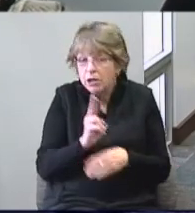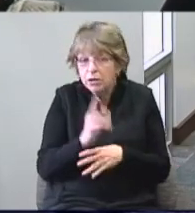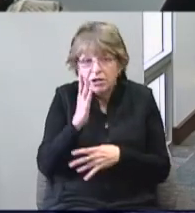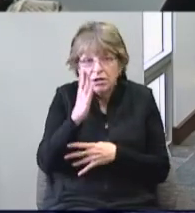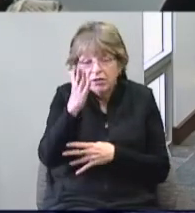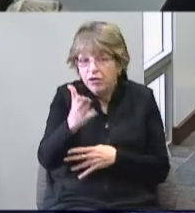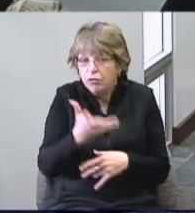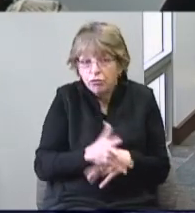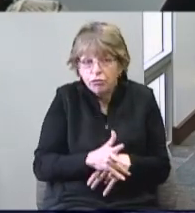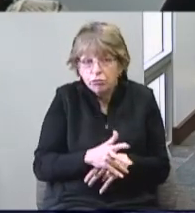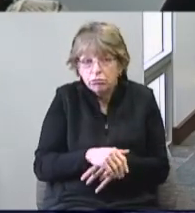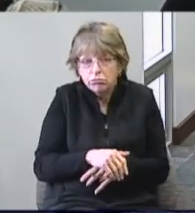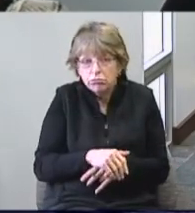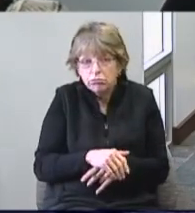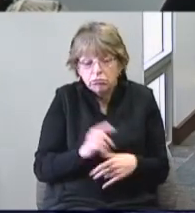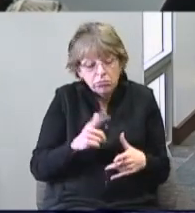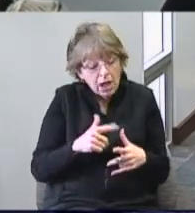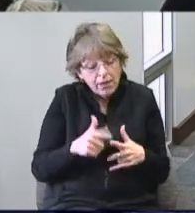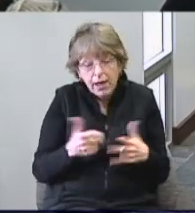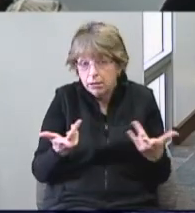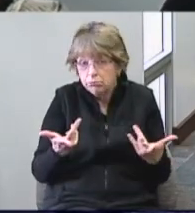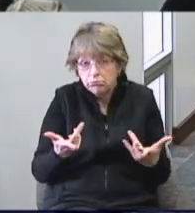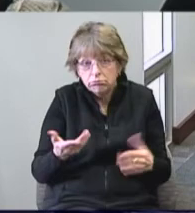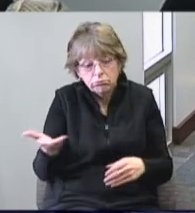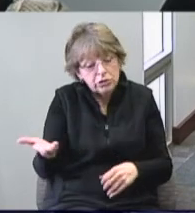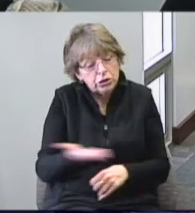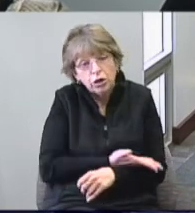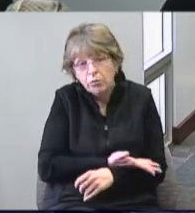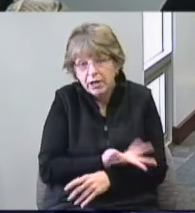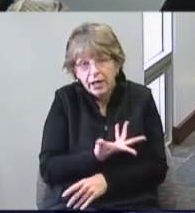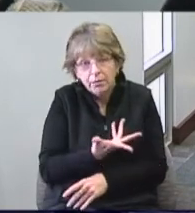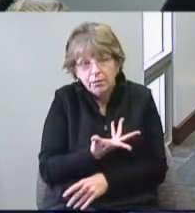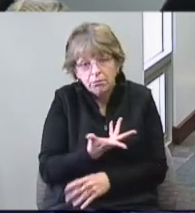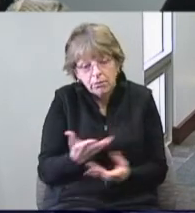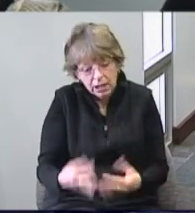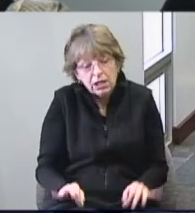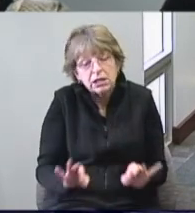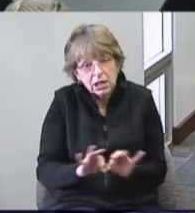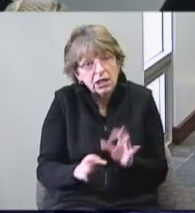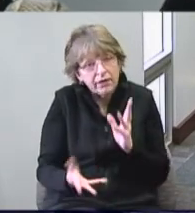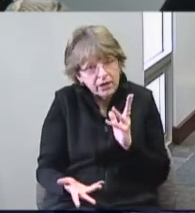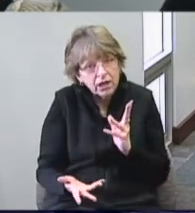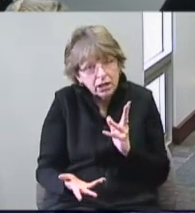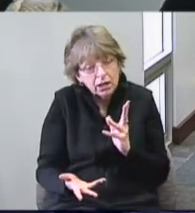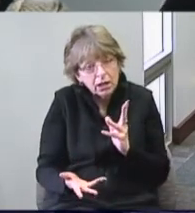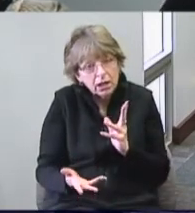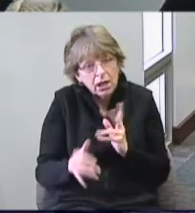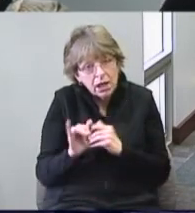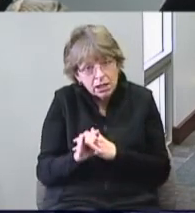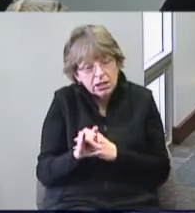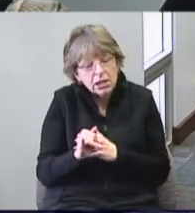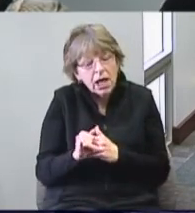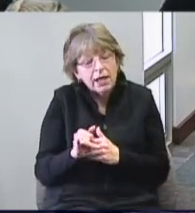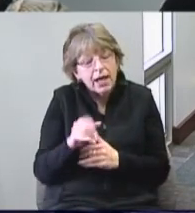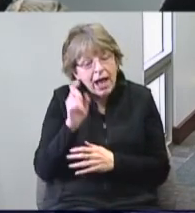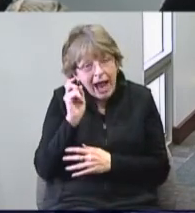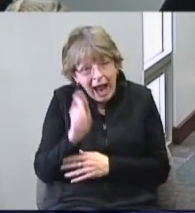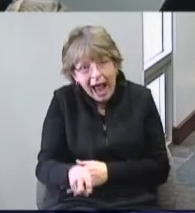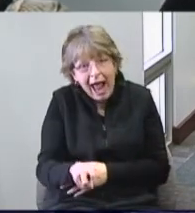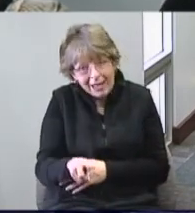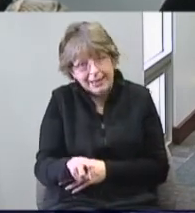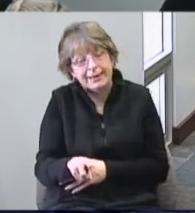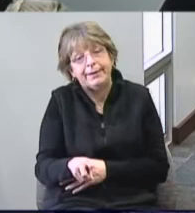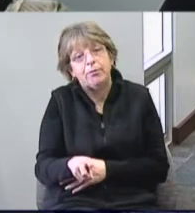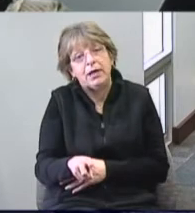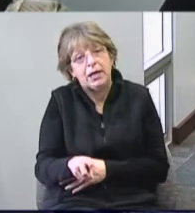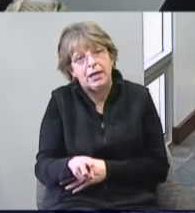And ultimately, there was a termination. And it is significant. And it's important that this kind of conduct be rooted out.